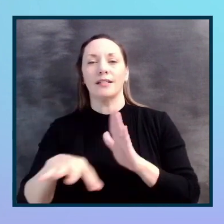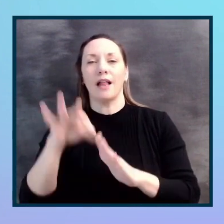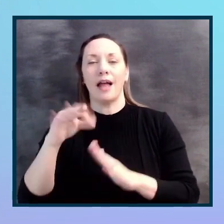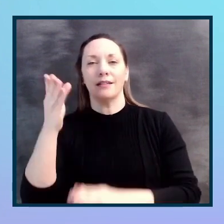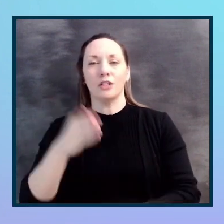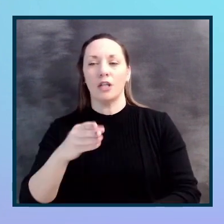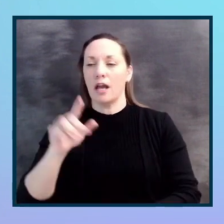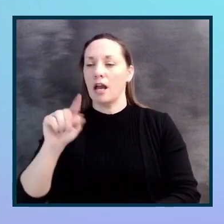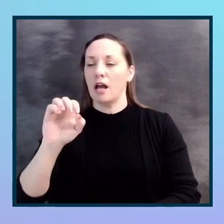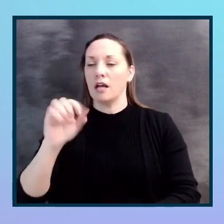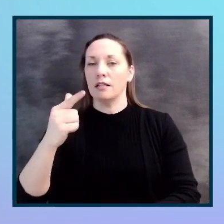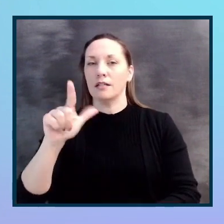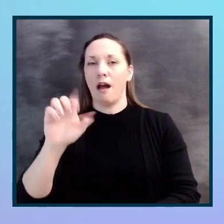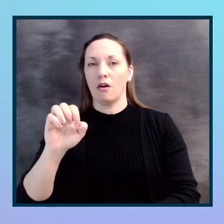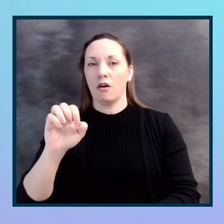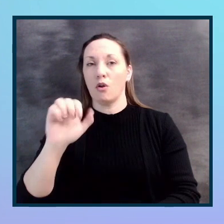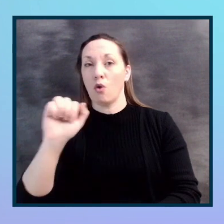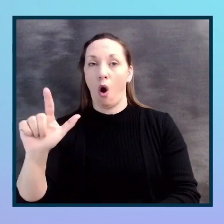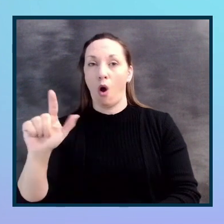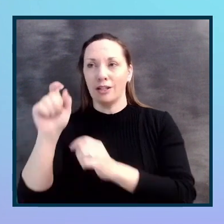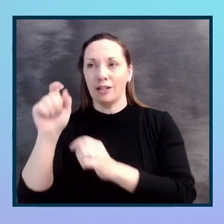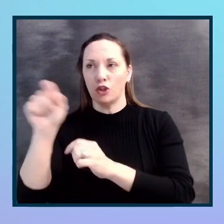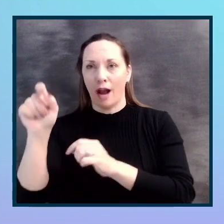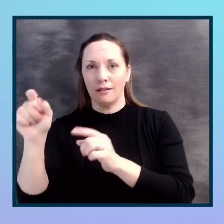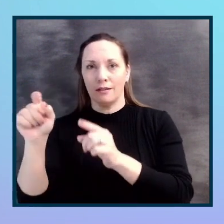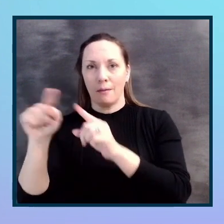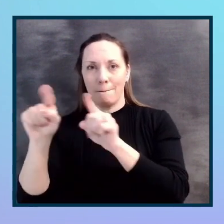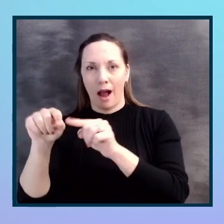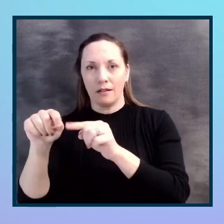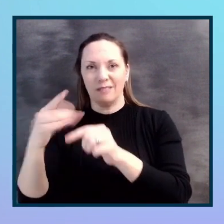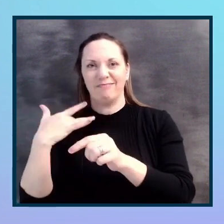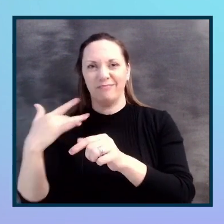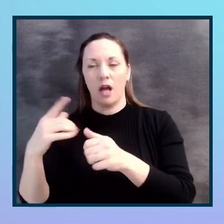select/toggle all checkbox, usually on the first?